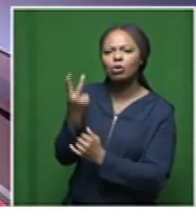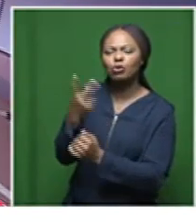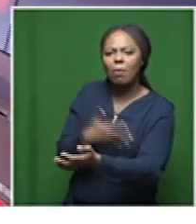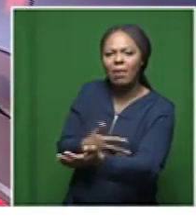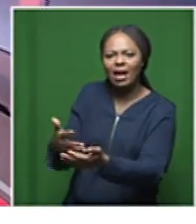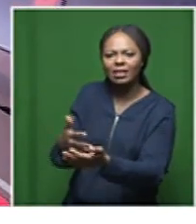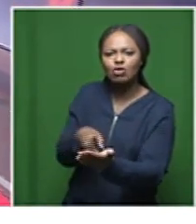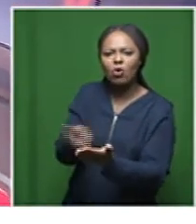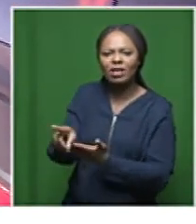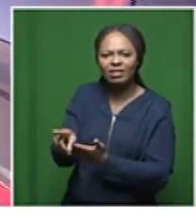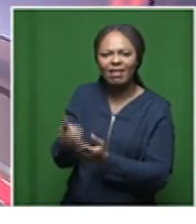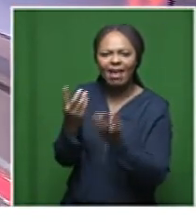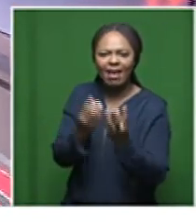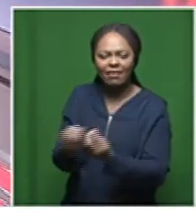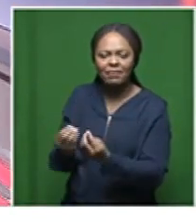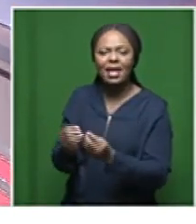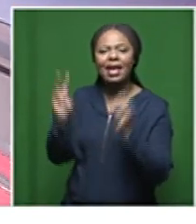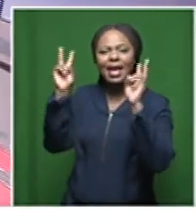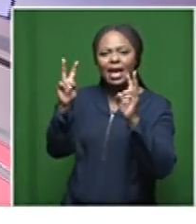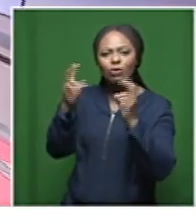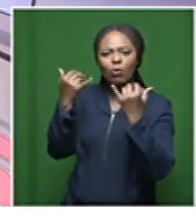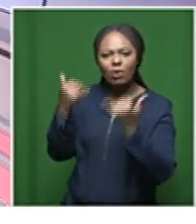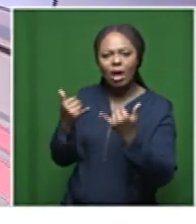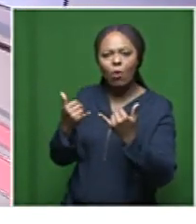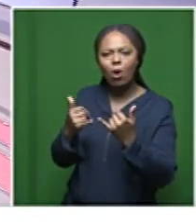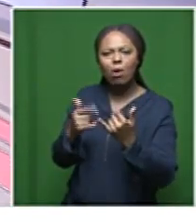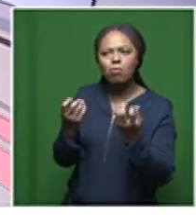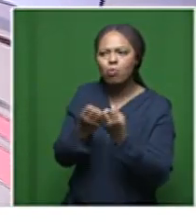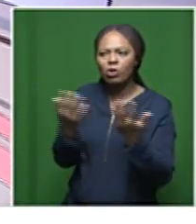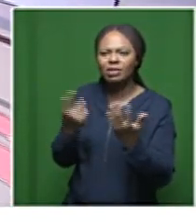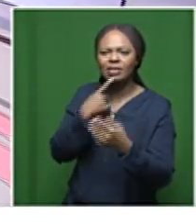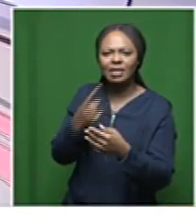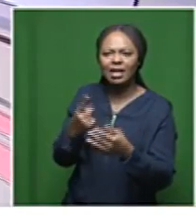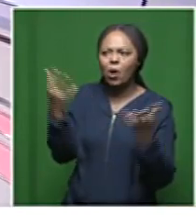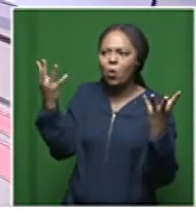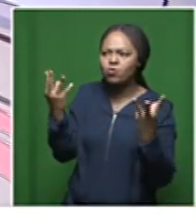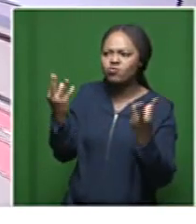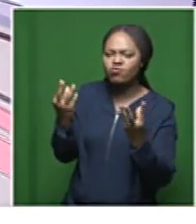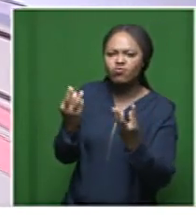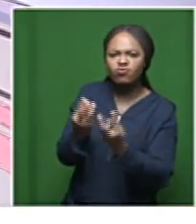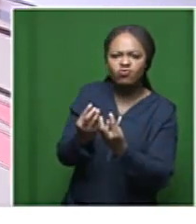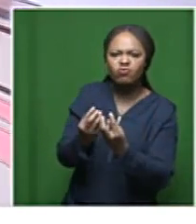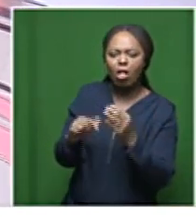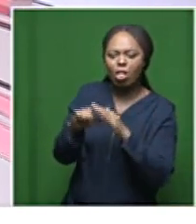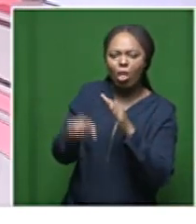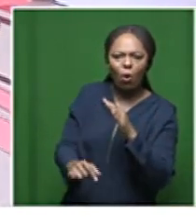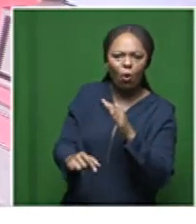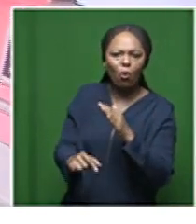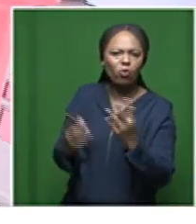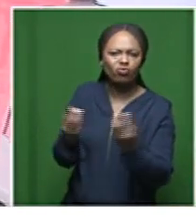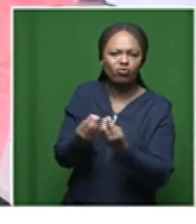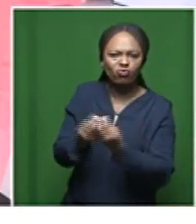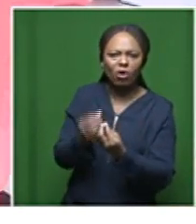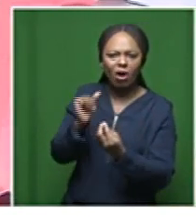I mentioned a little bit earlier on, the issue of, having low stocks in terms of blood available, especially during peak seasons like December